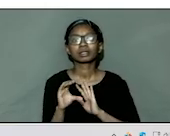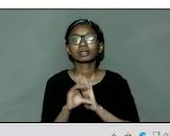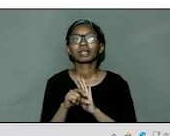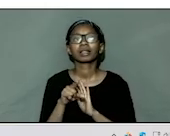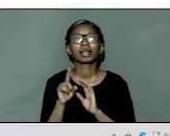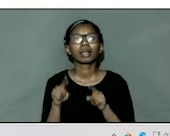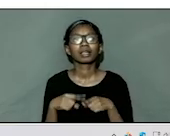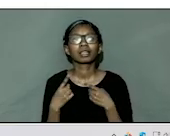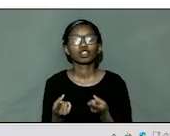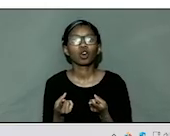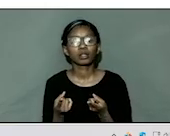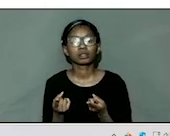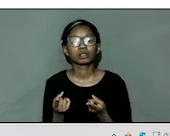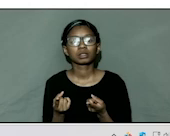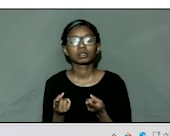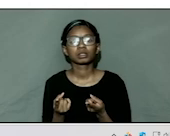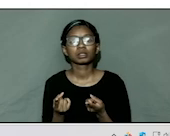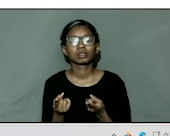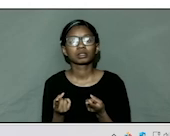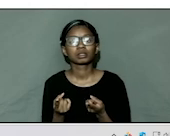be inherited.